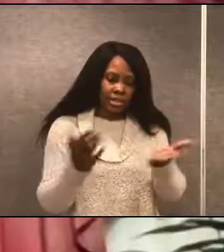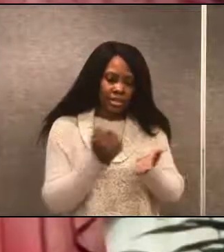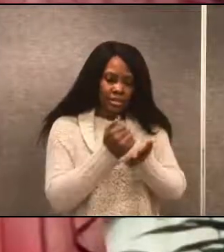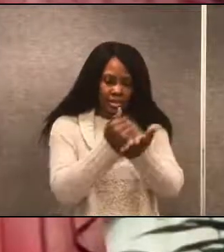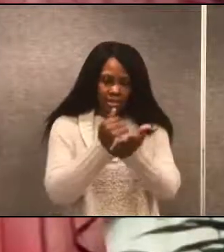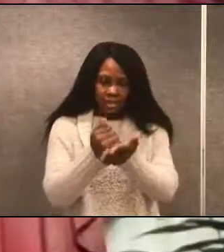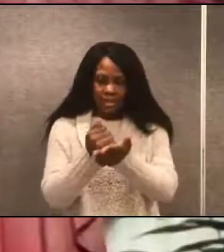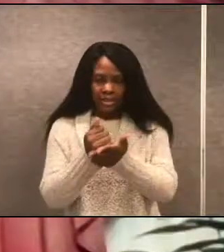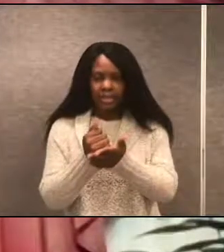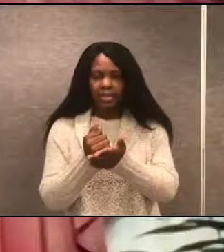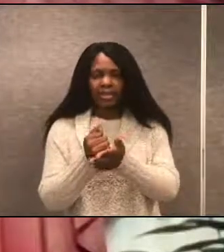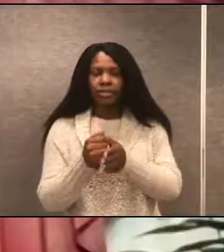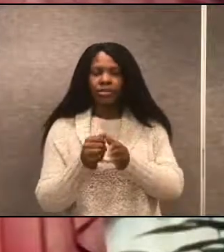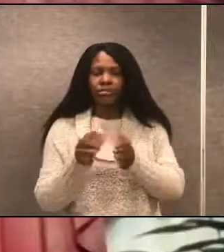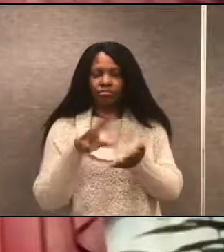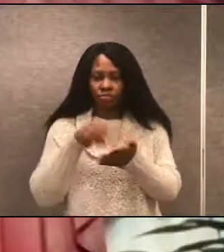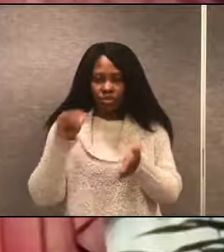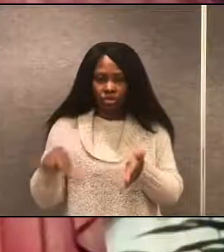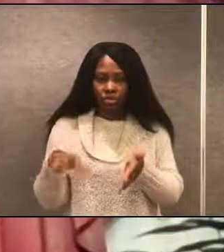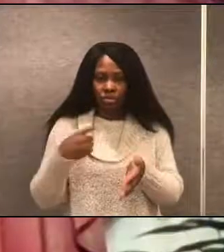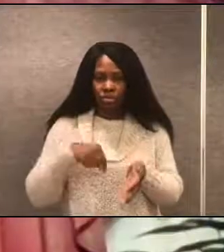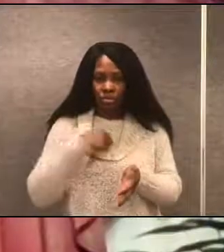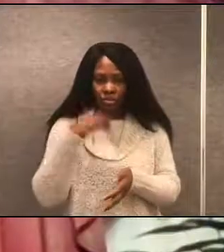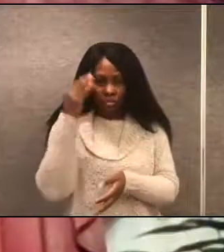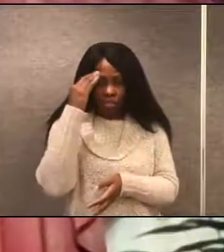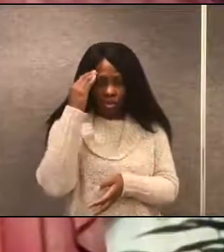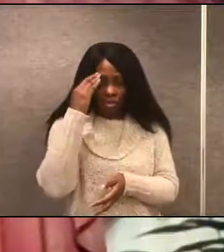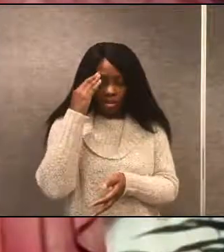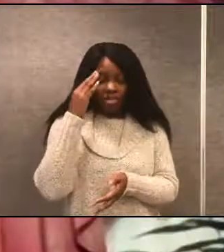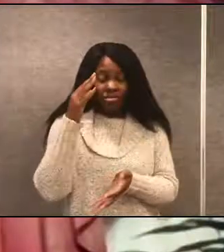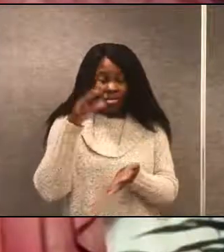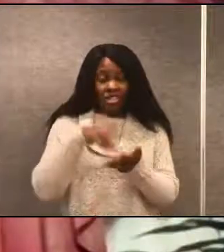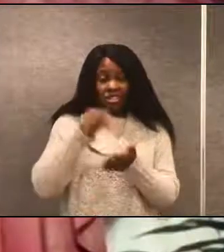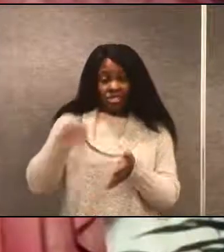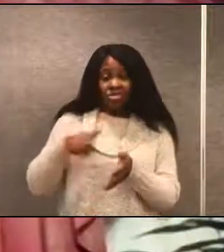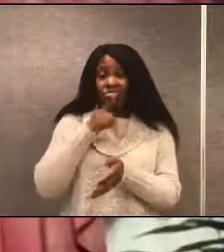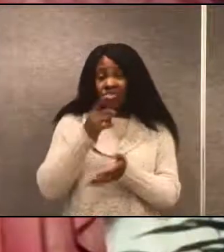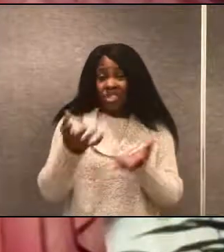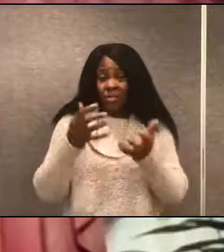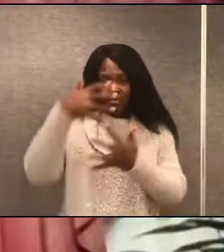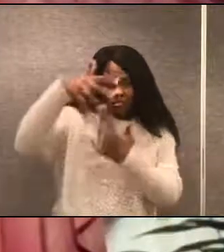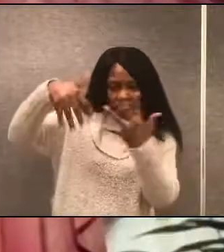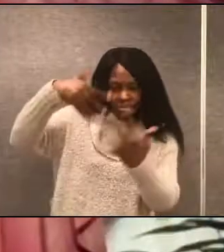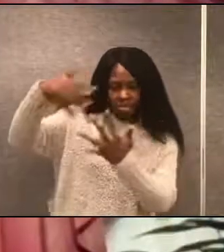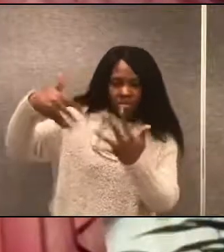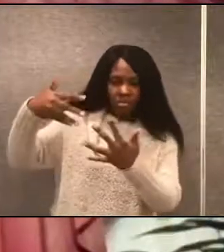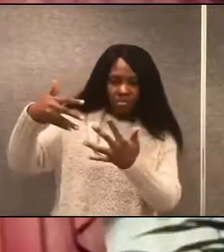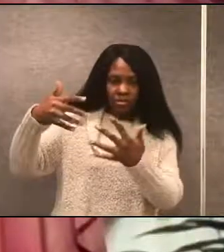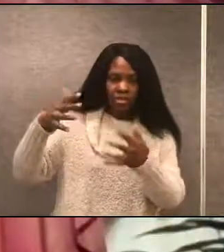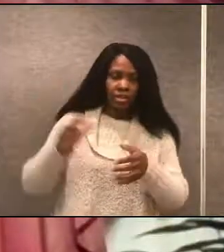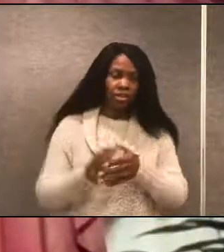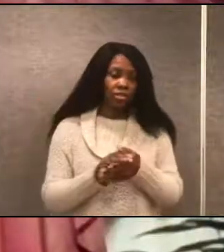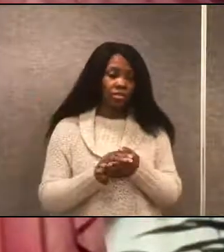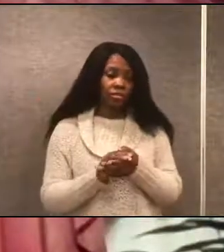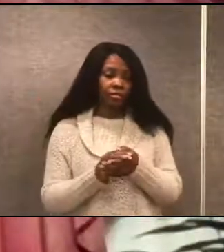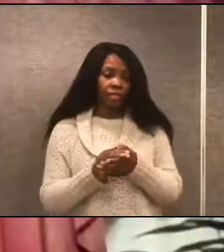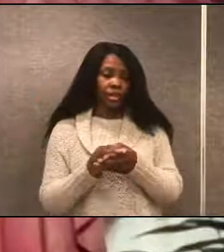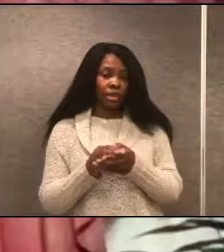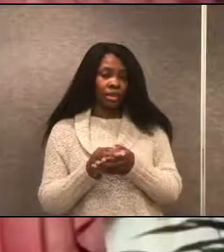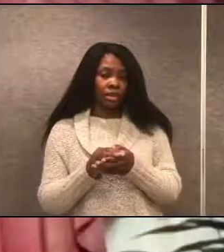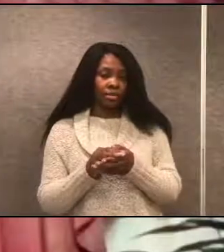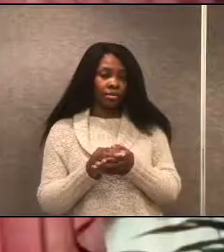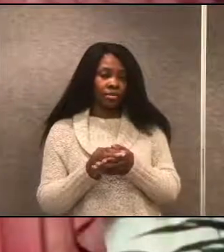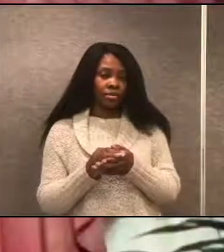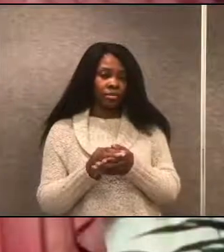for the kids. We know the kids really want to socialize. So a lot of our schools, you know, thankfully a lot of